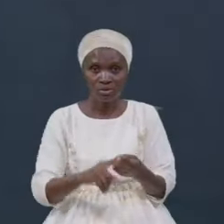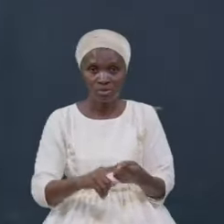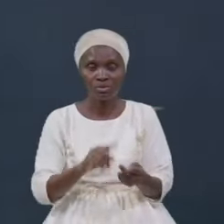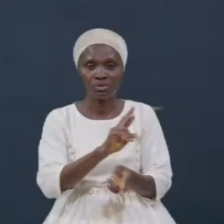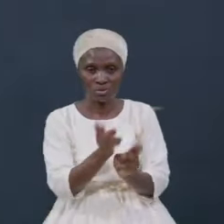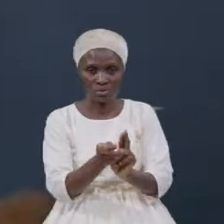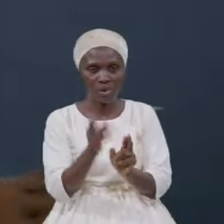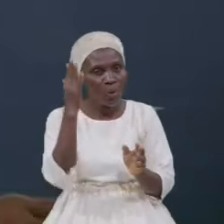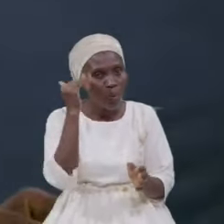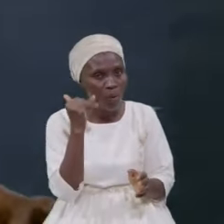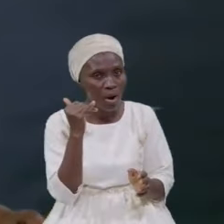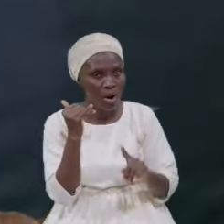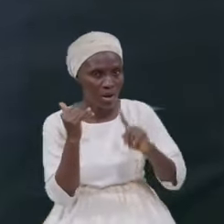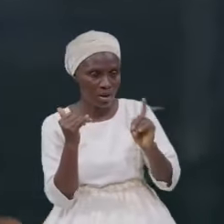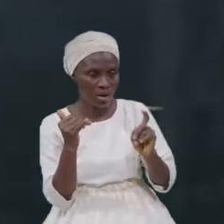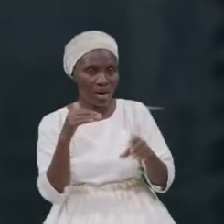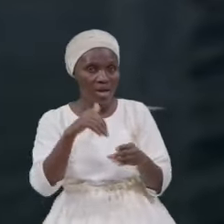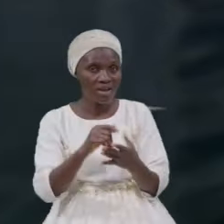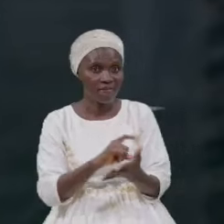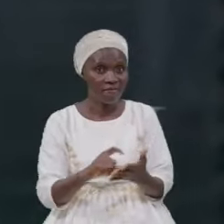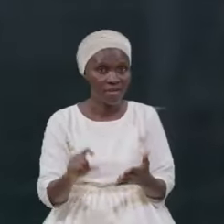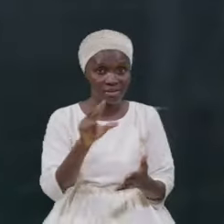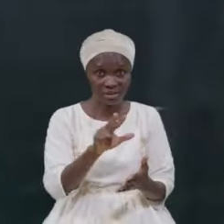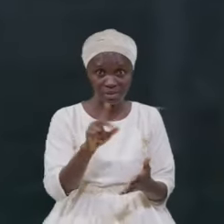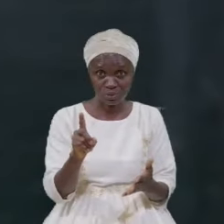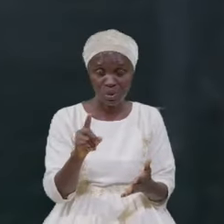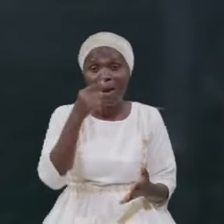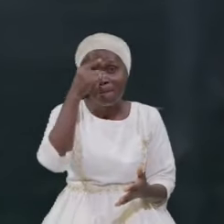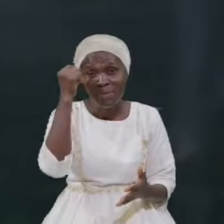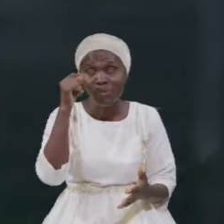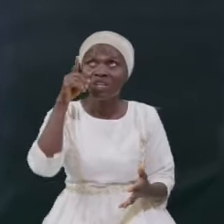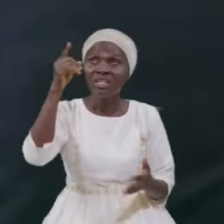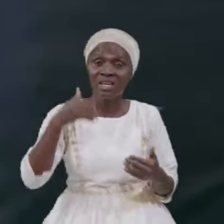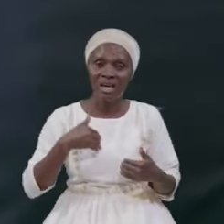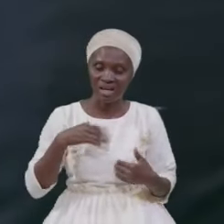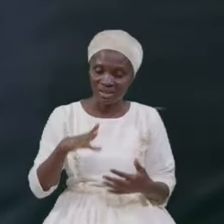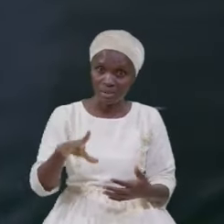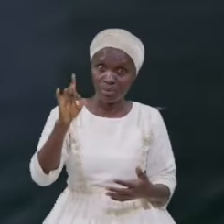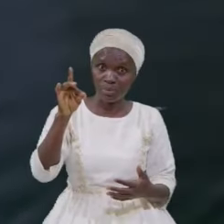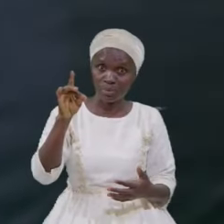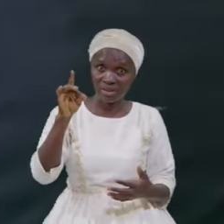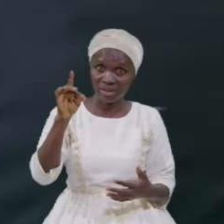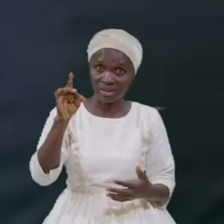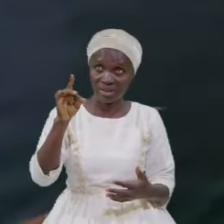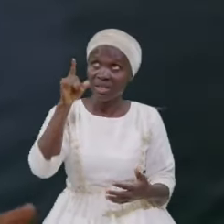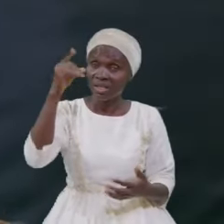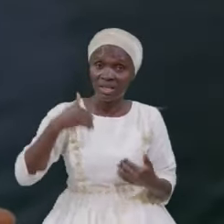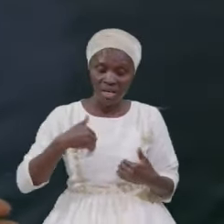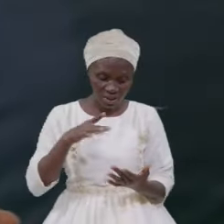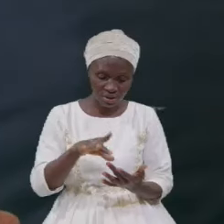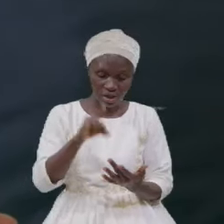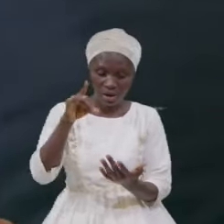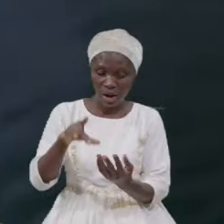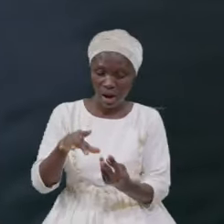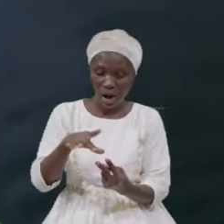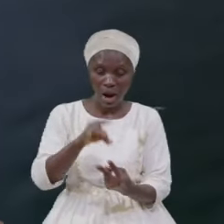31, because he has appointed a day. Look at that. He has appointed a day in the which he